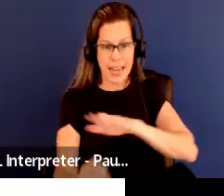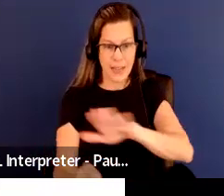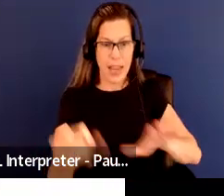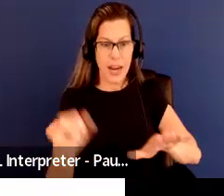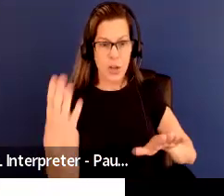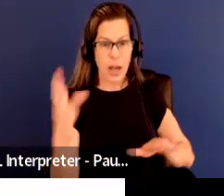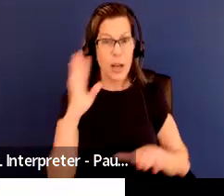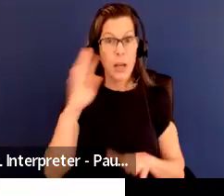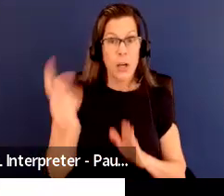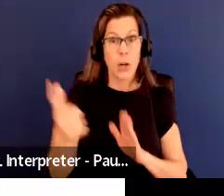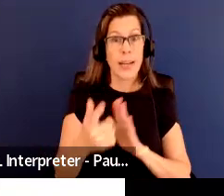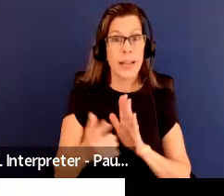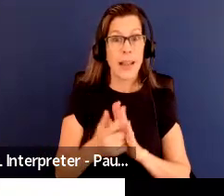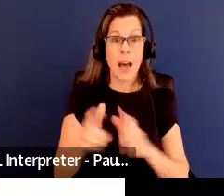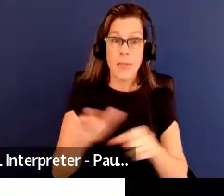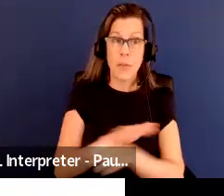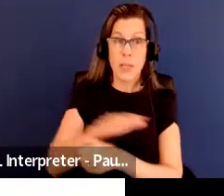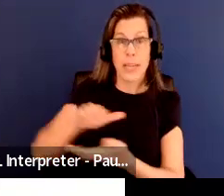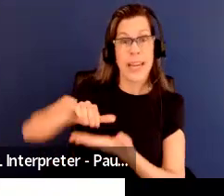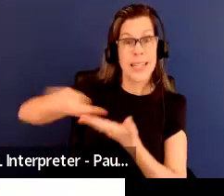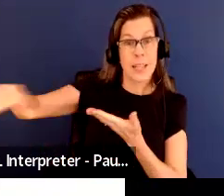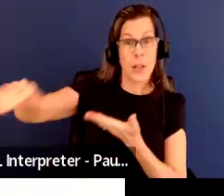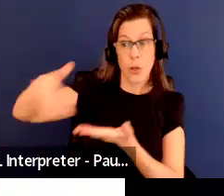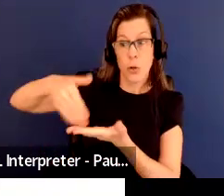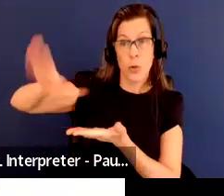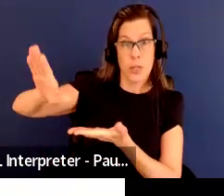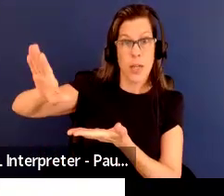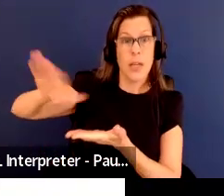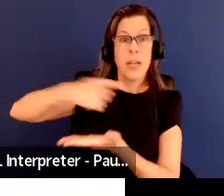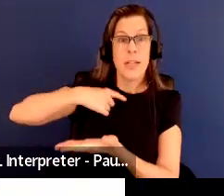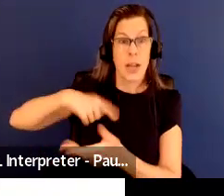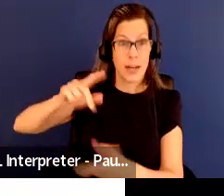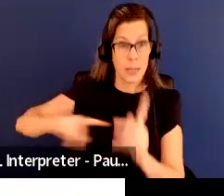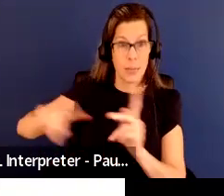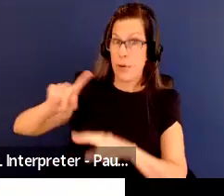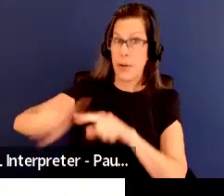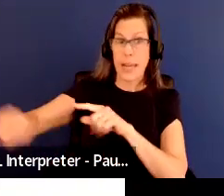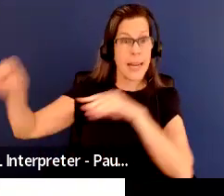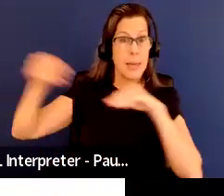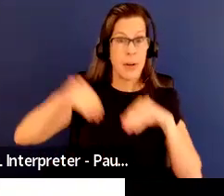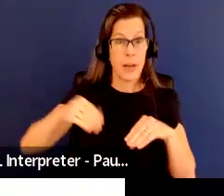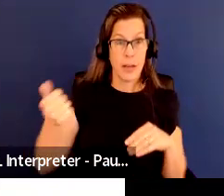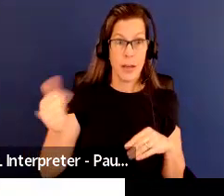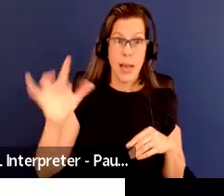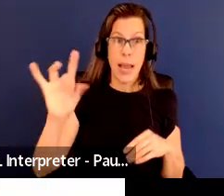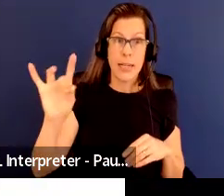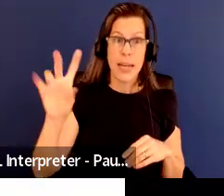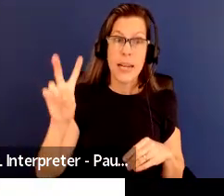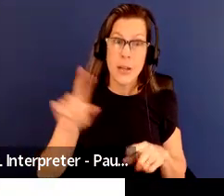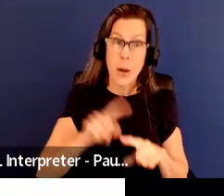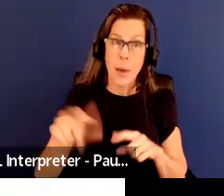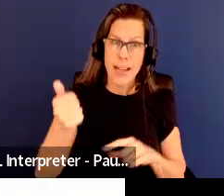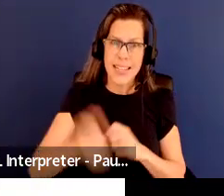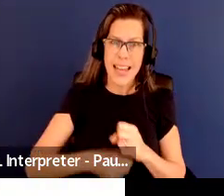a law that completely excludes Chinese from immigrating. This was in 1882. Yet, 10